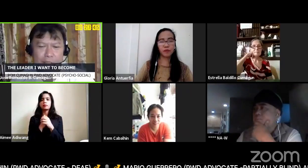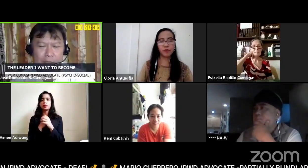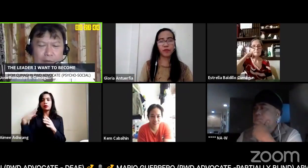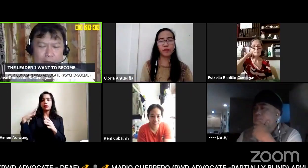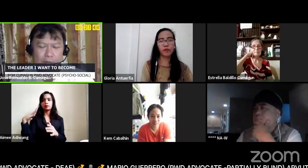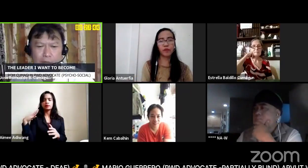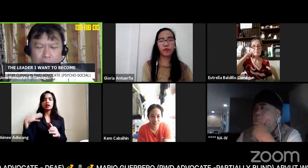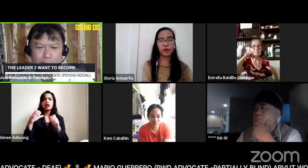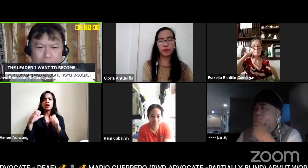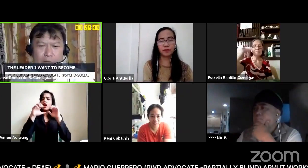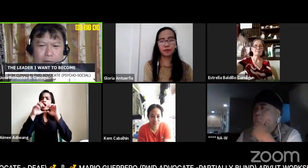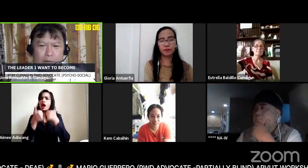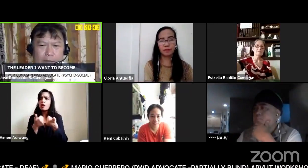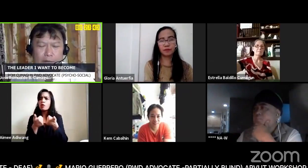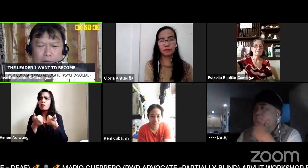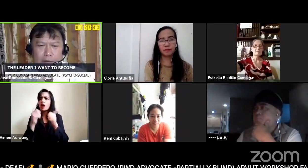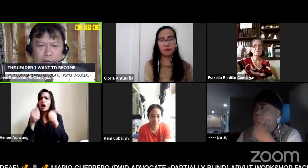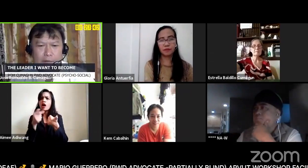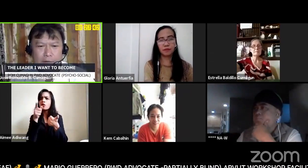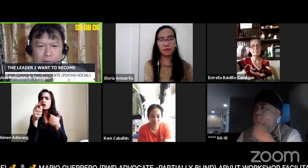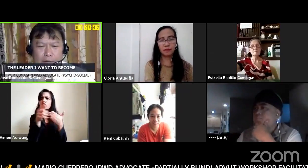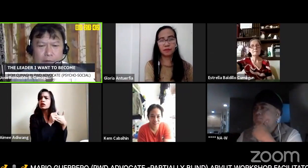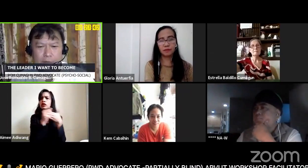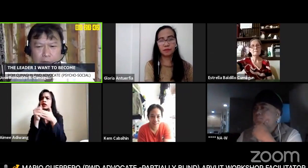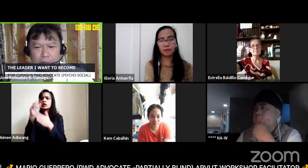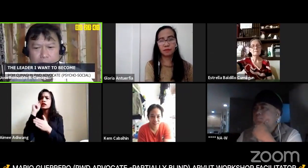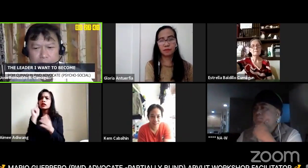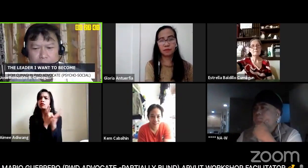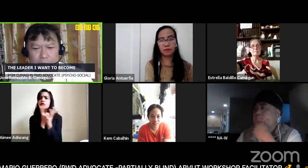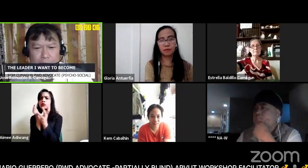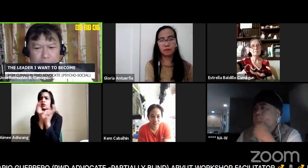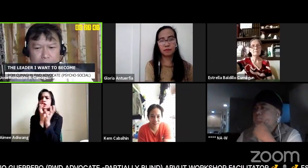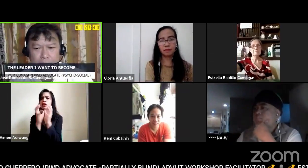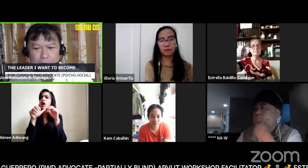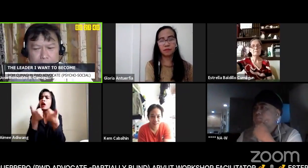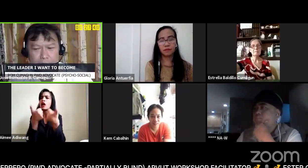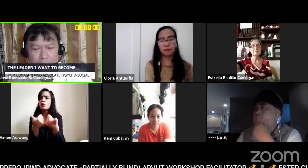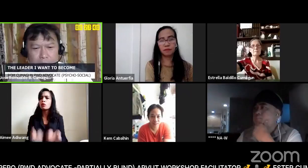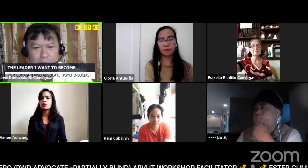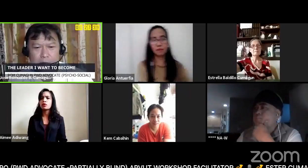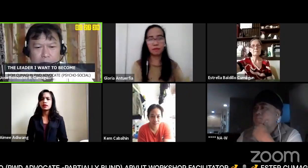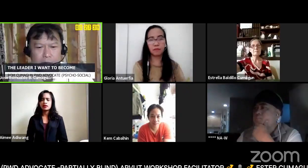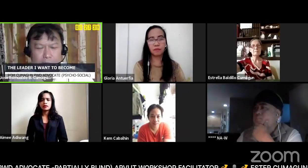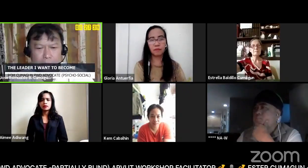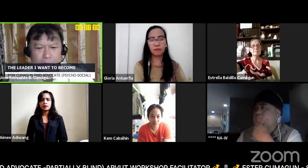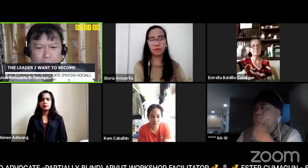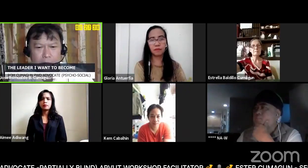the deaf community?